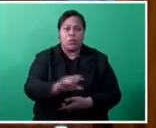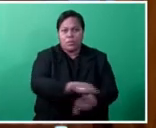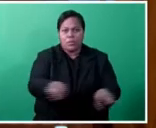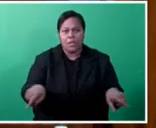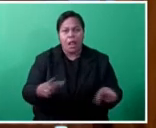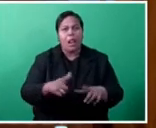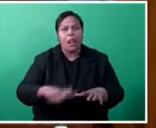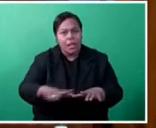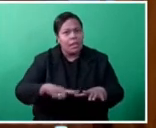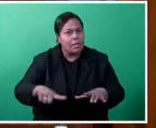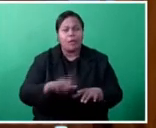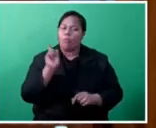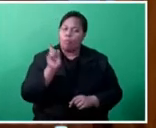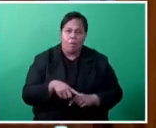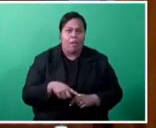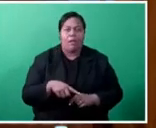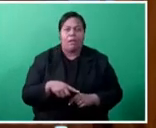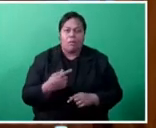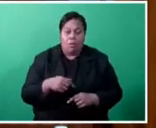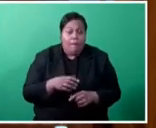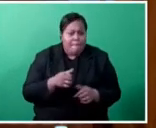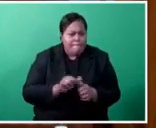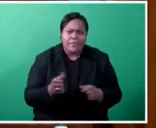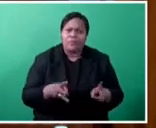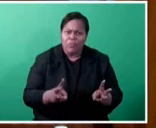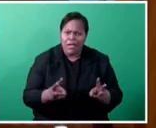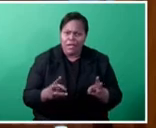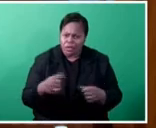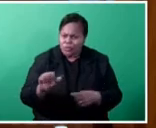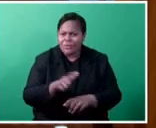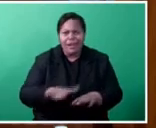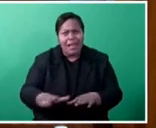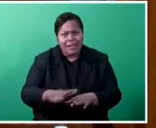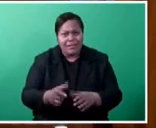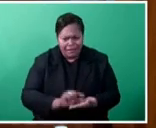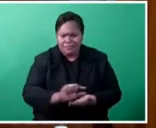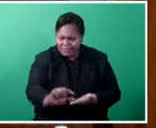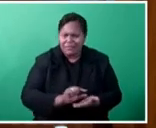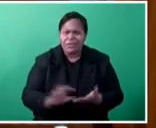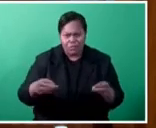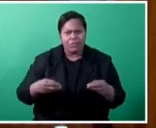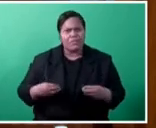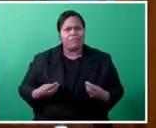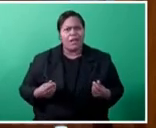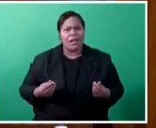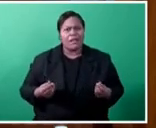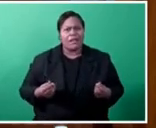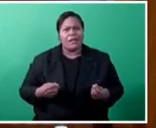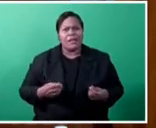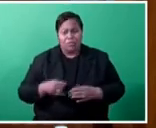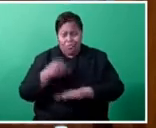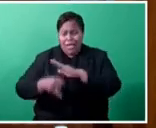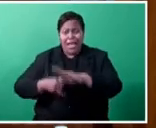unit on the best way to utilize their land and earn optimal returns. Honourable Speaker, since inception in 2011,